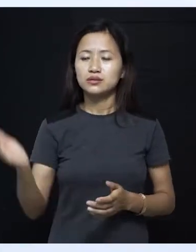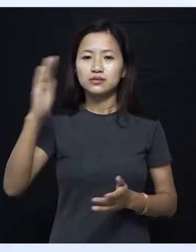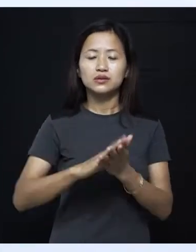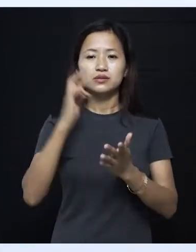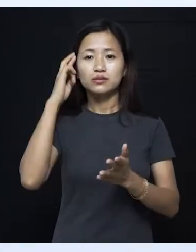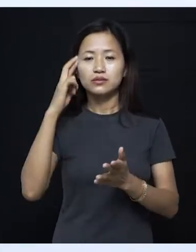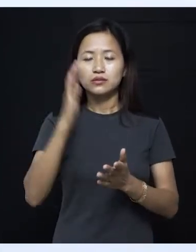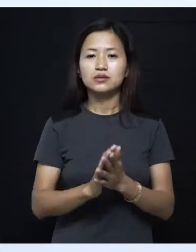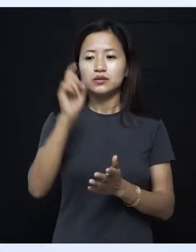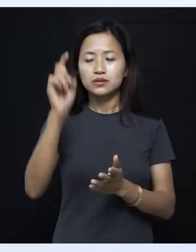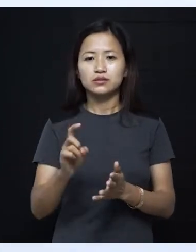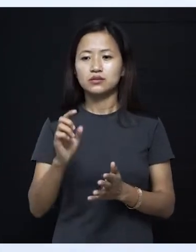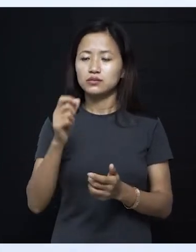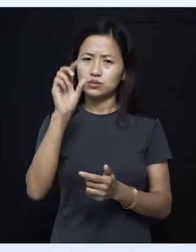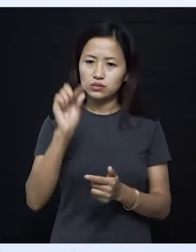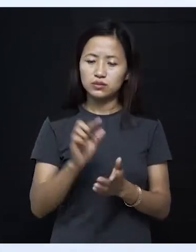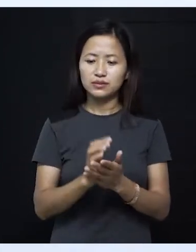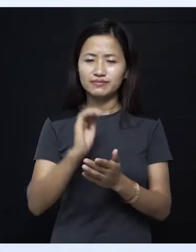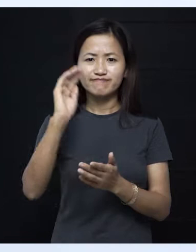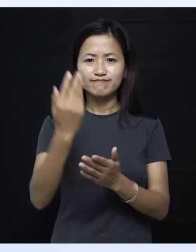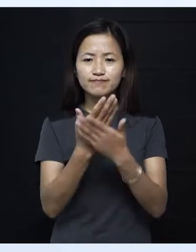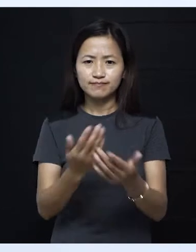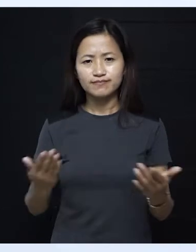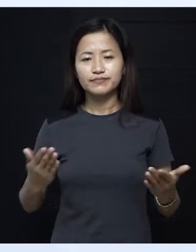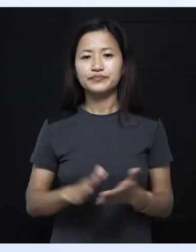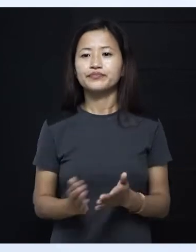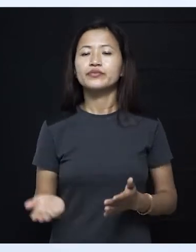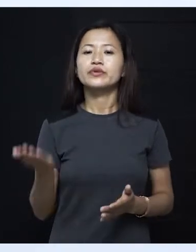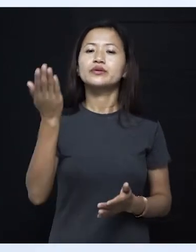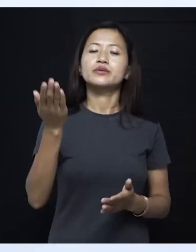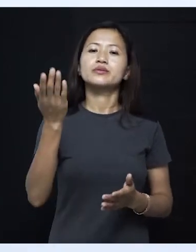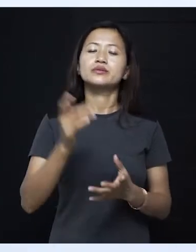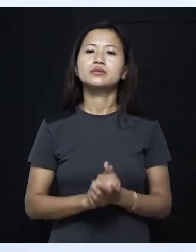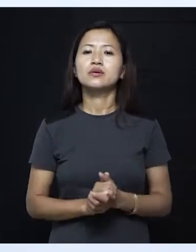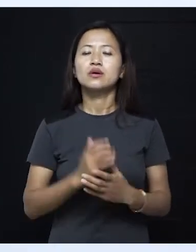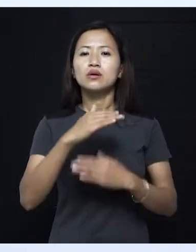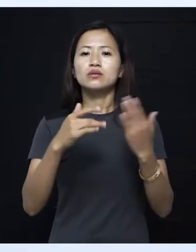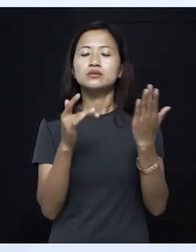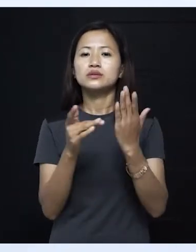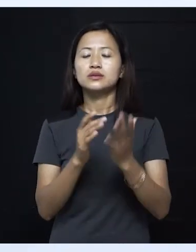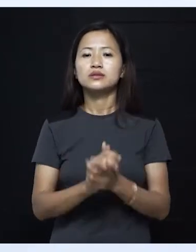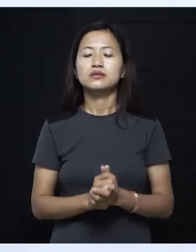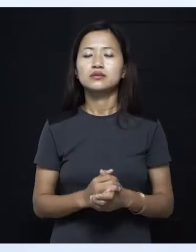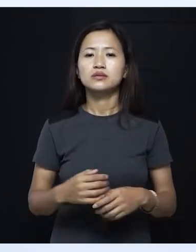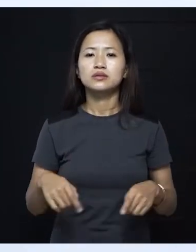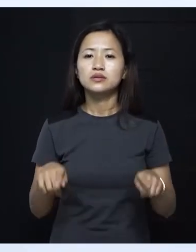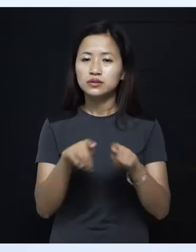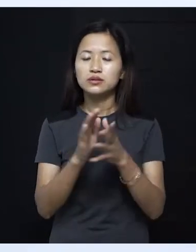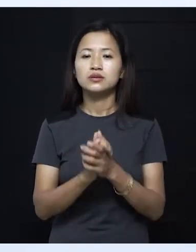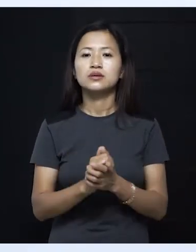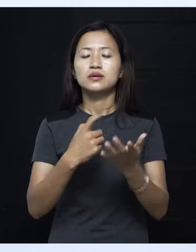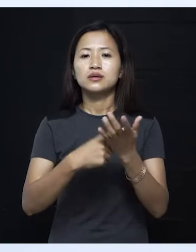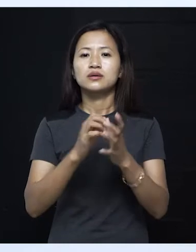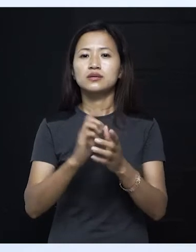came to realize that they needed to do something, and so they came up with all these technological and this,